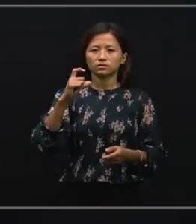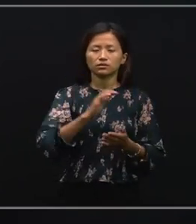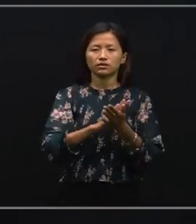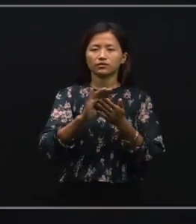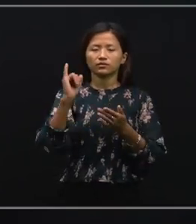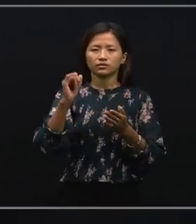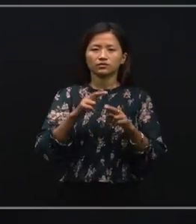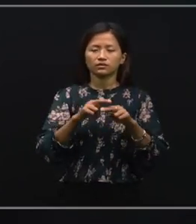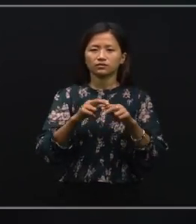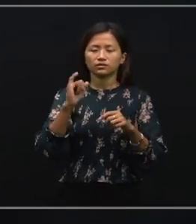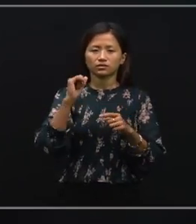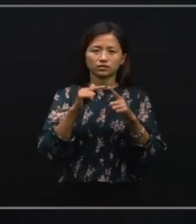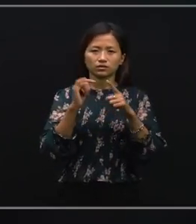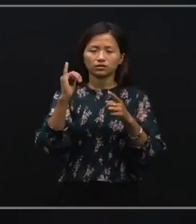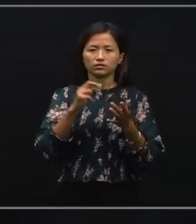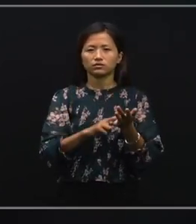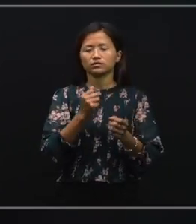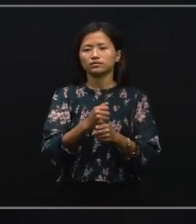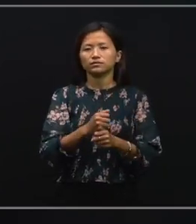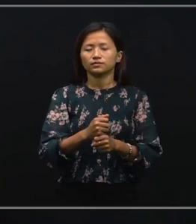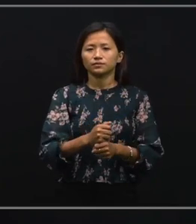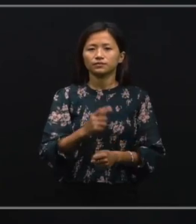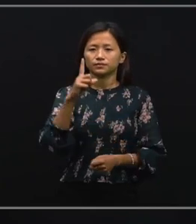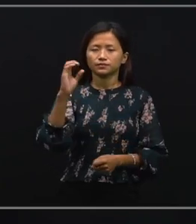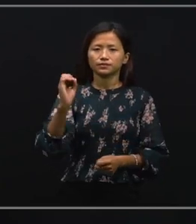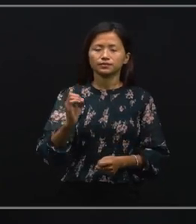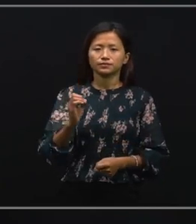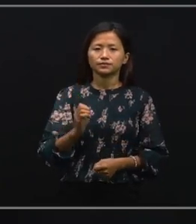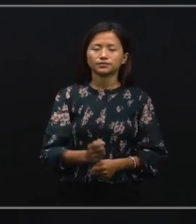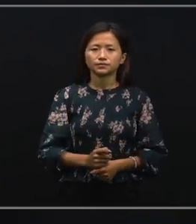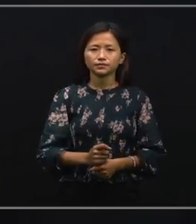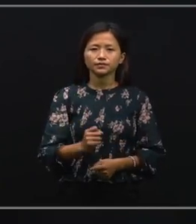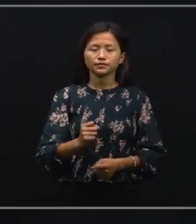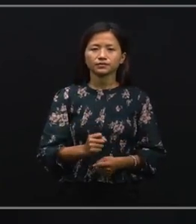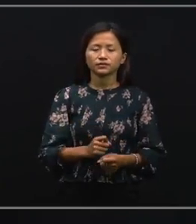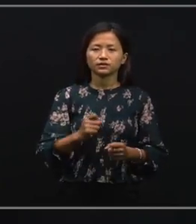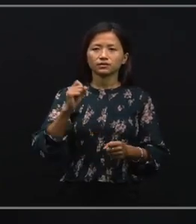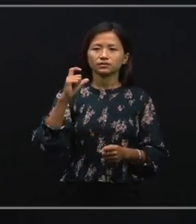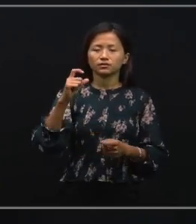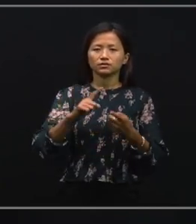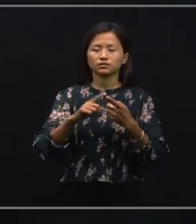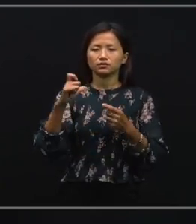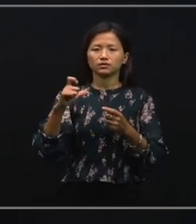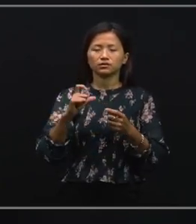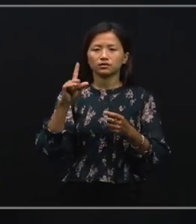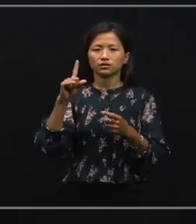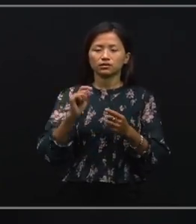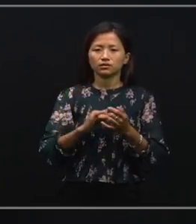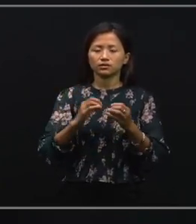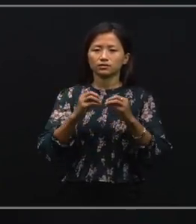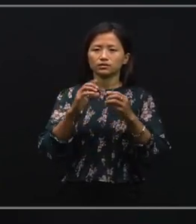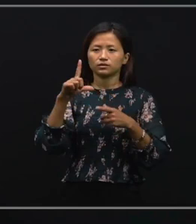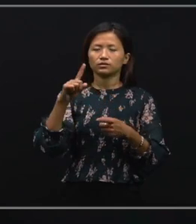this. Chieftain has got two syllables. T-A-I-N-T-A-I-N would be called as a syllable. Chief will be another